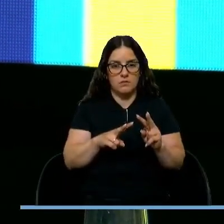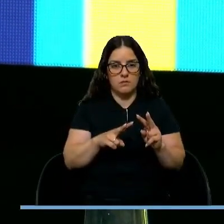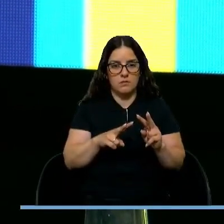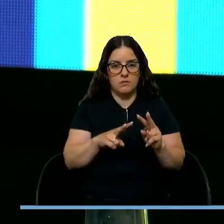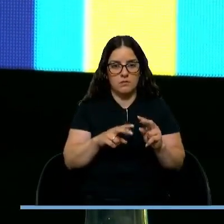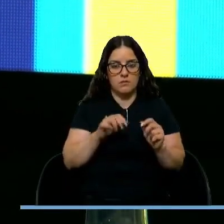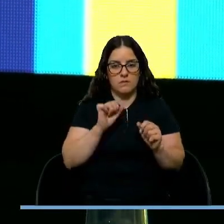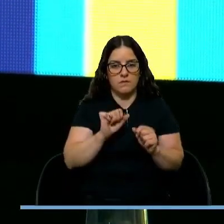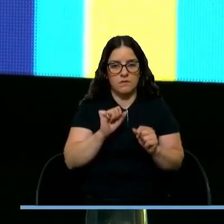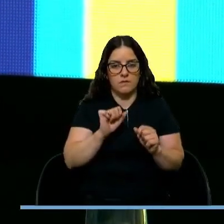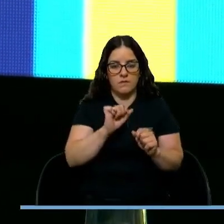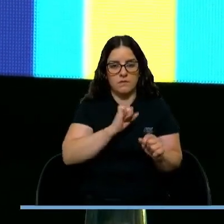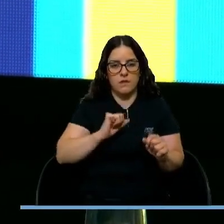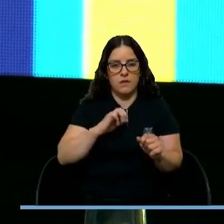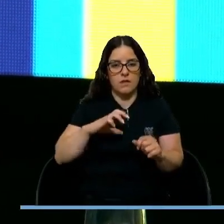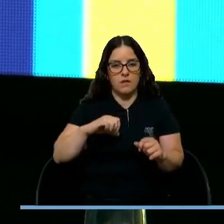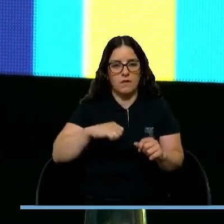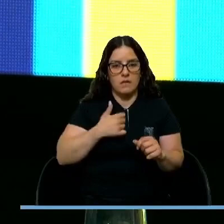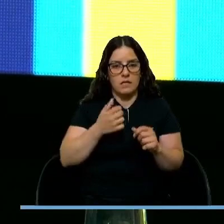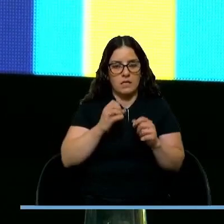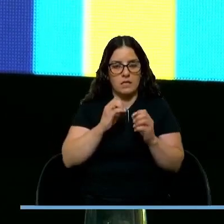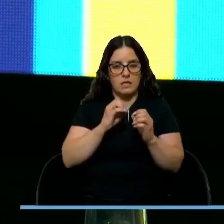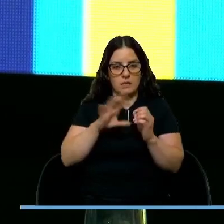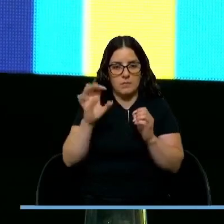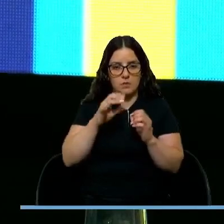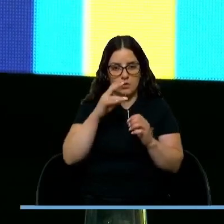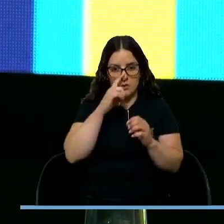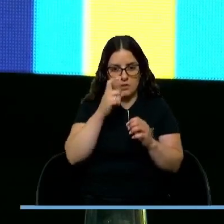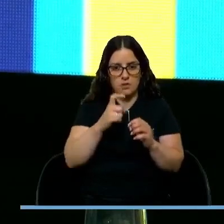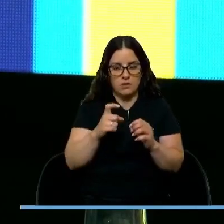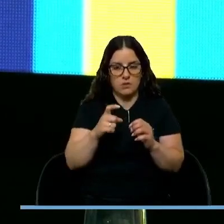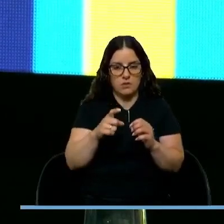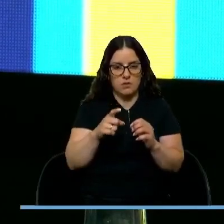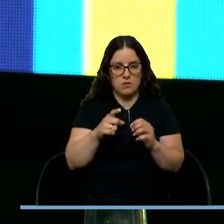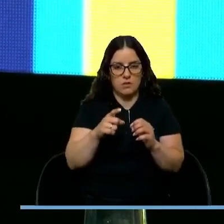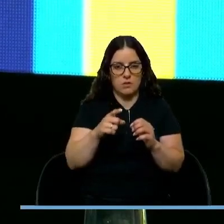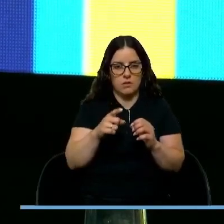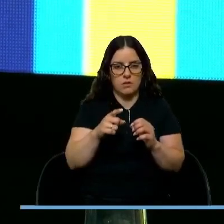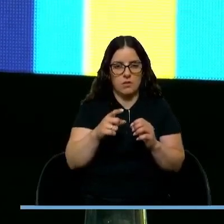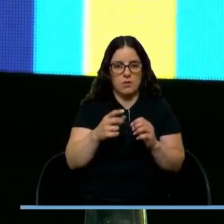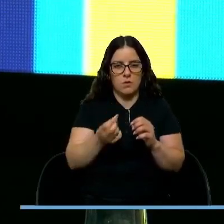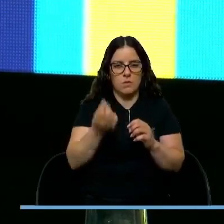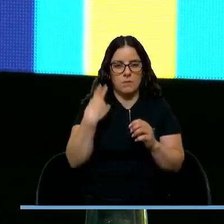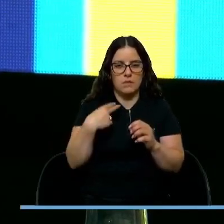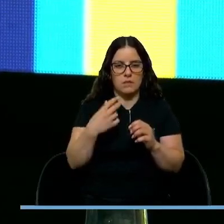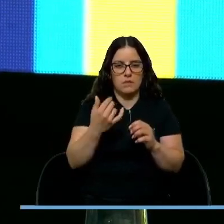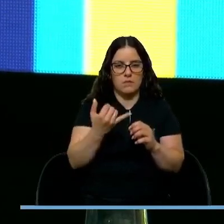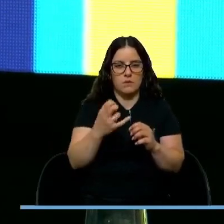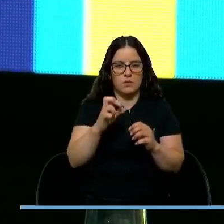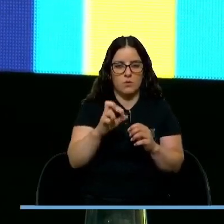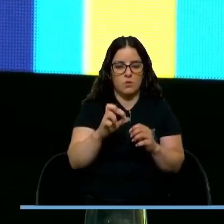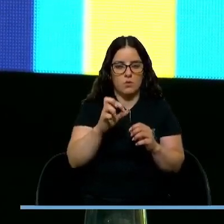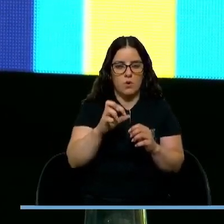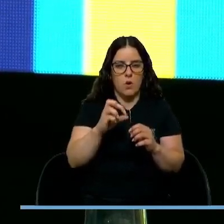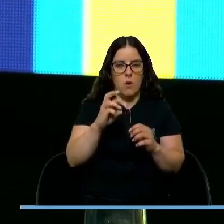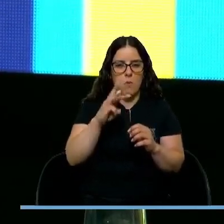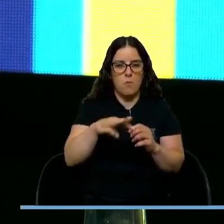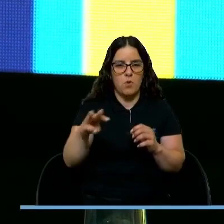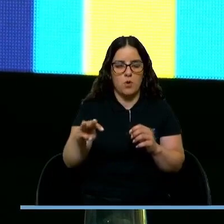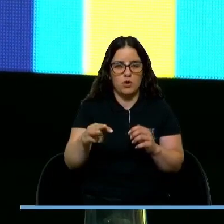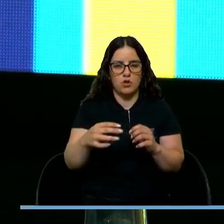gas emissions, that last year were approximately, I think, 28 million tons,